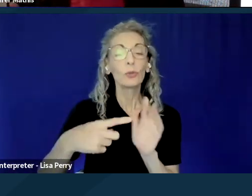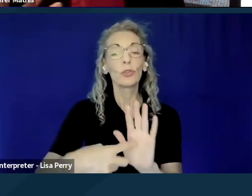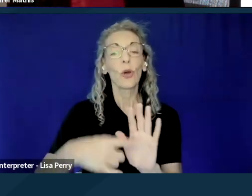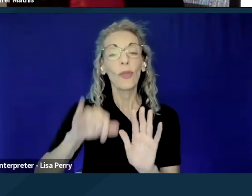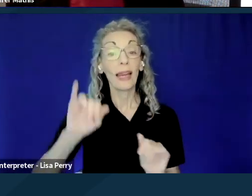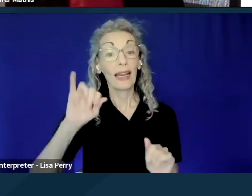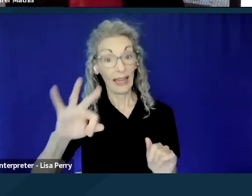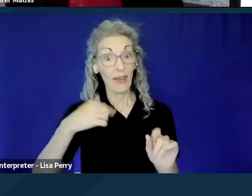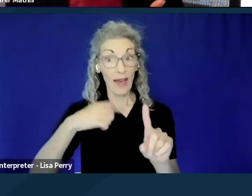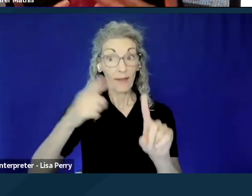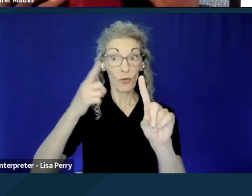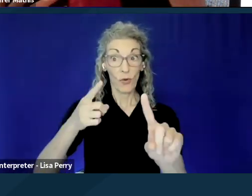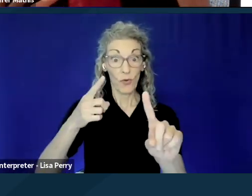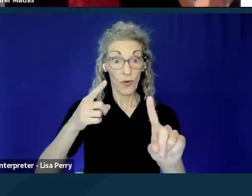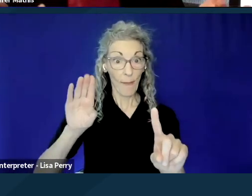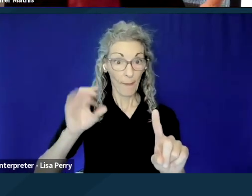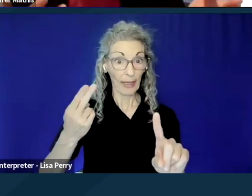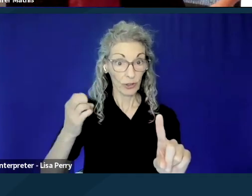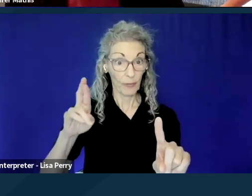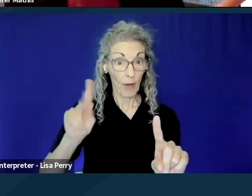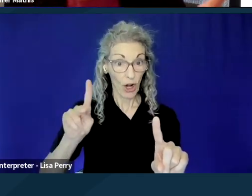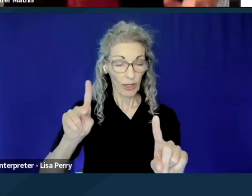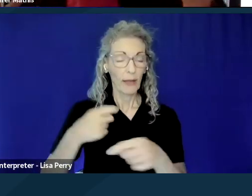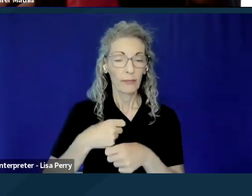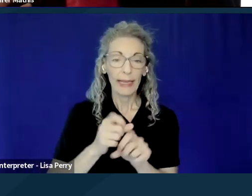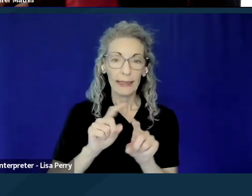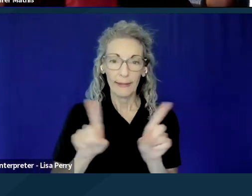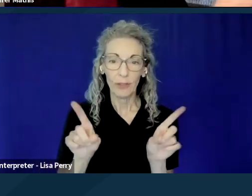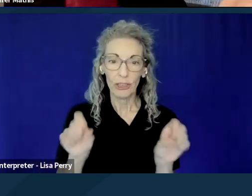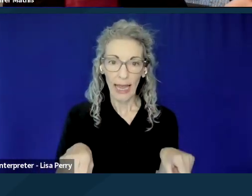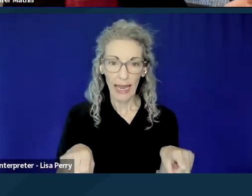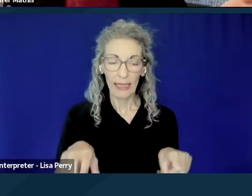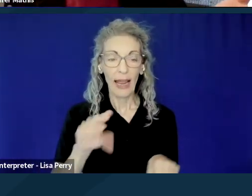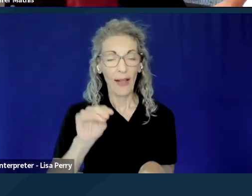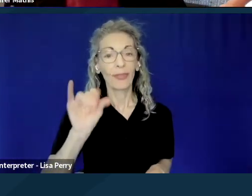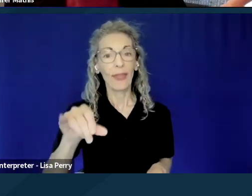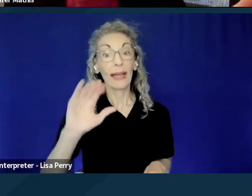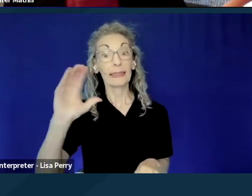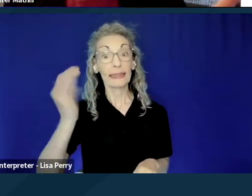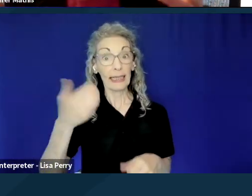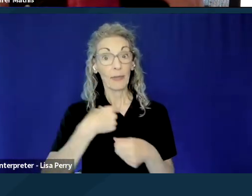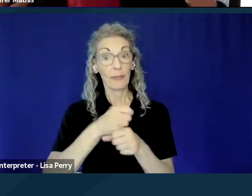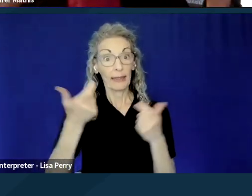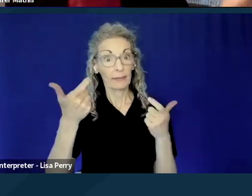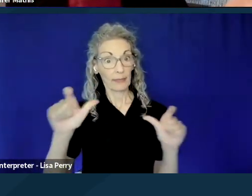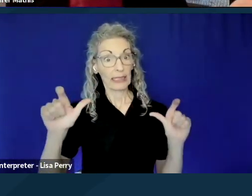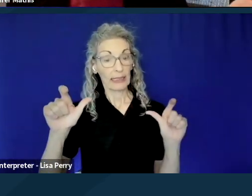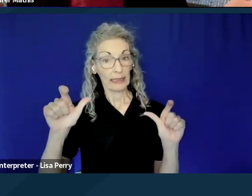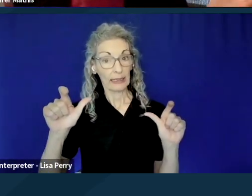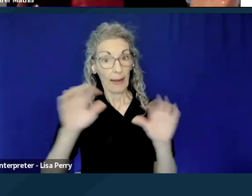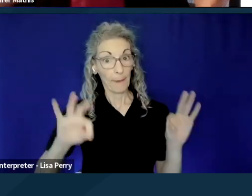benchmark can make a difference, and that it really seemed to make a significant difference under